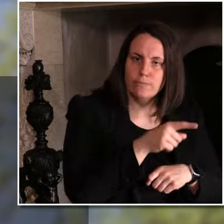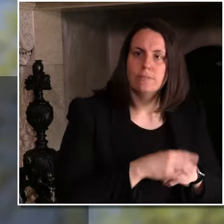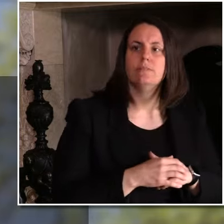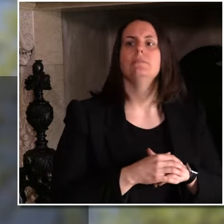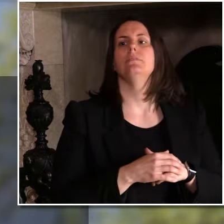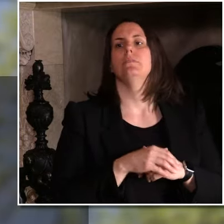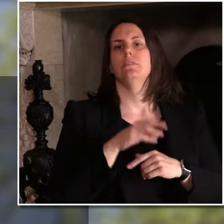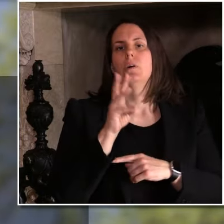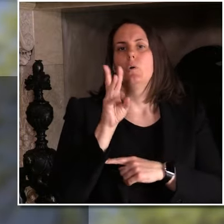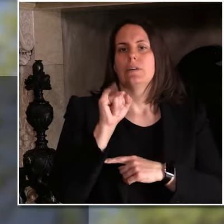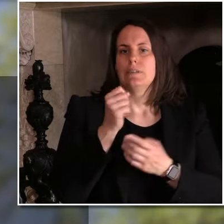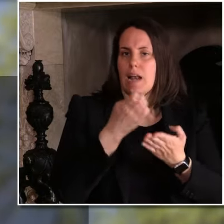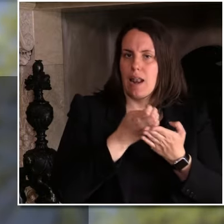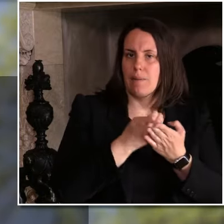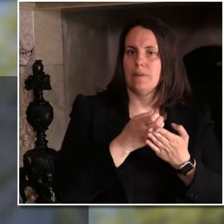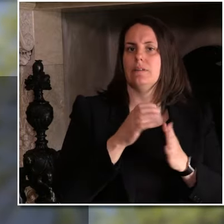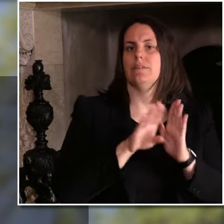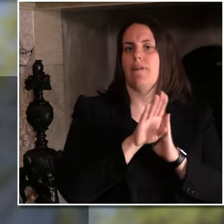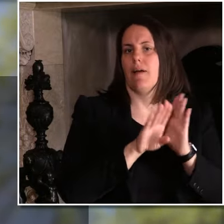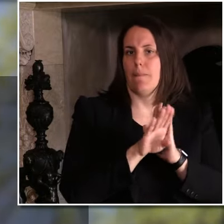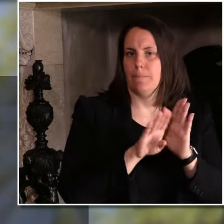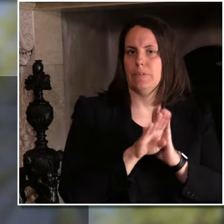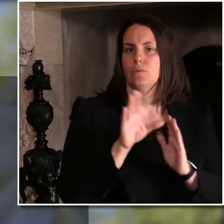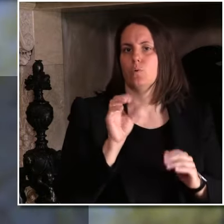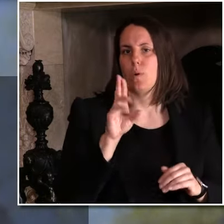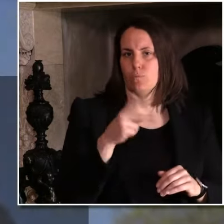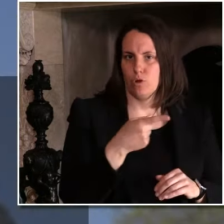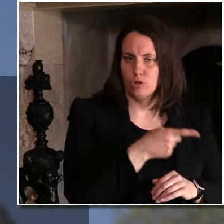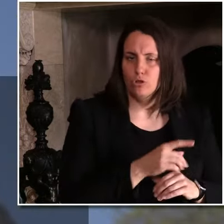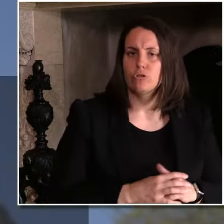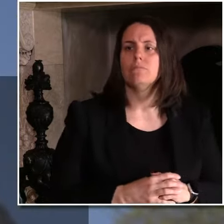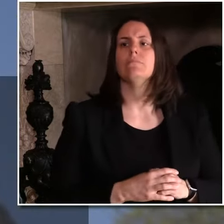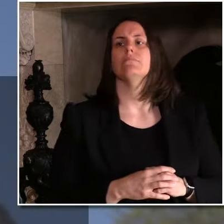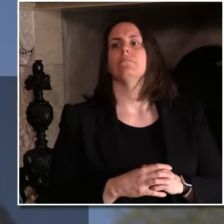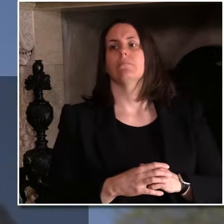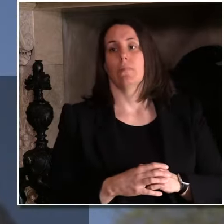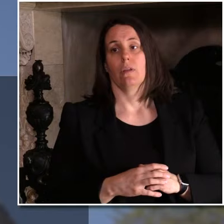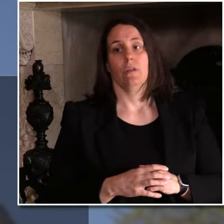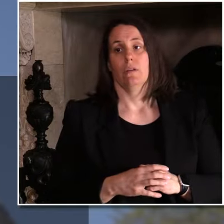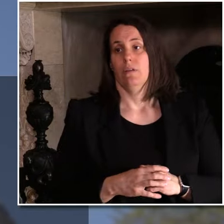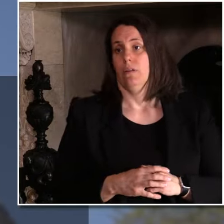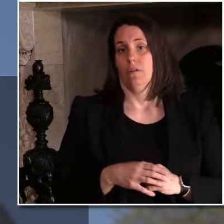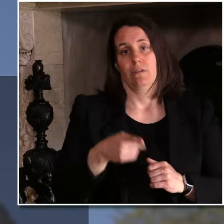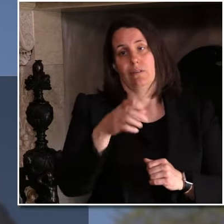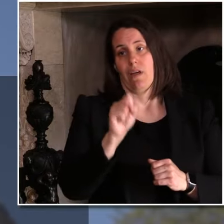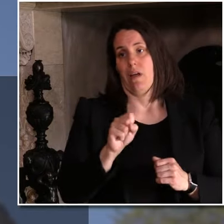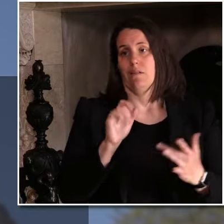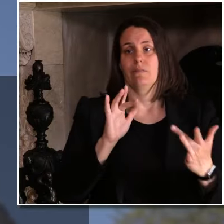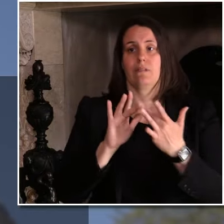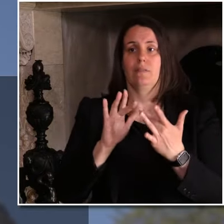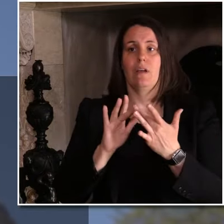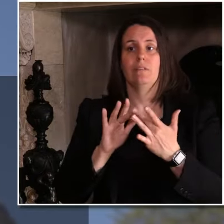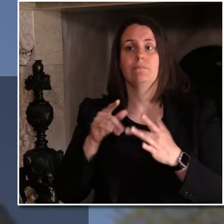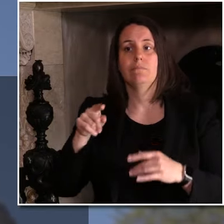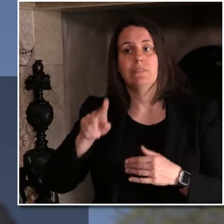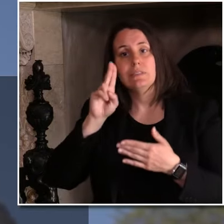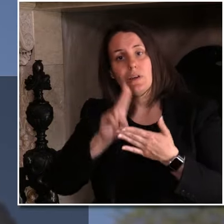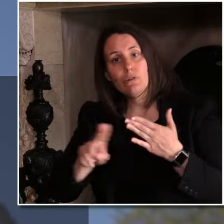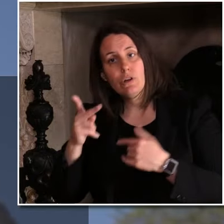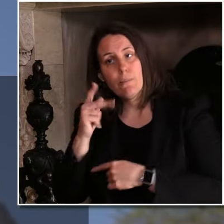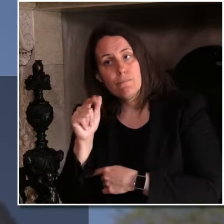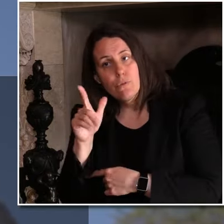Economic Development Corporation. And you can join Secretary-Designee Palm and WEDC Secretary-Designee and CEO